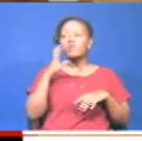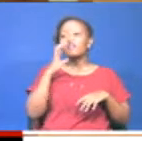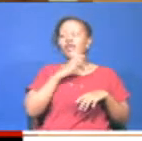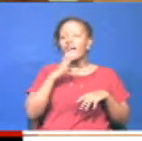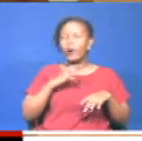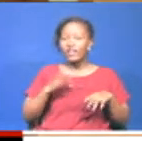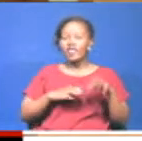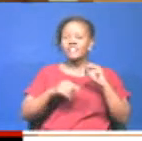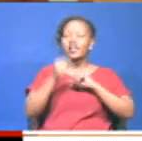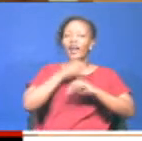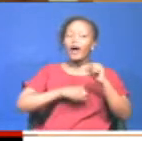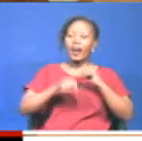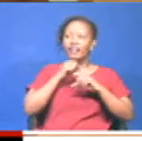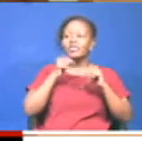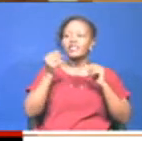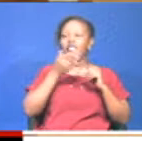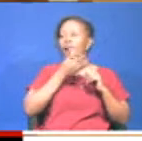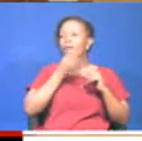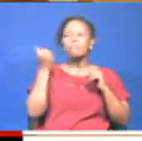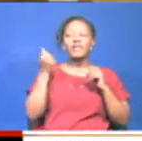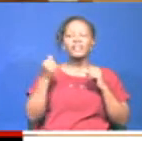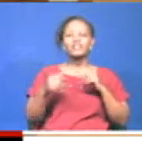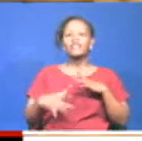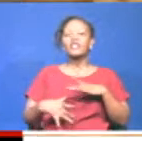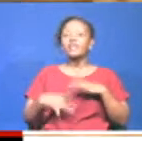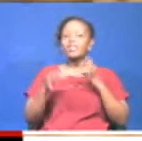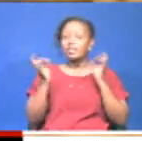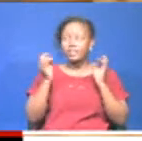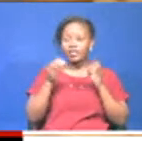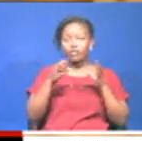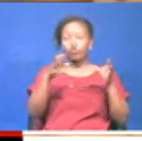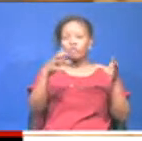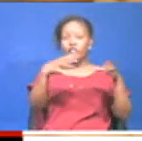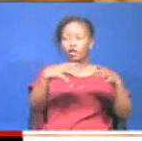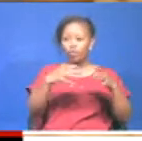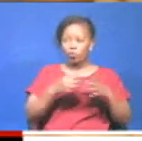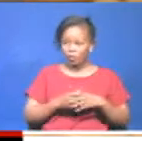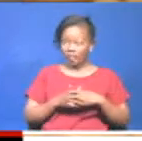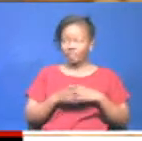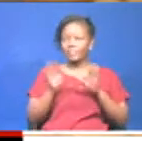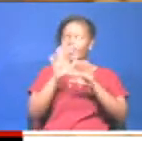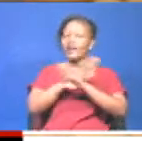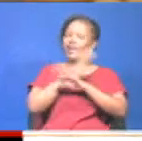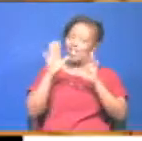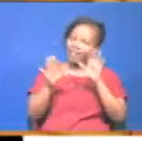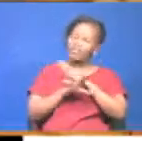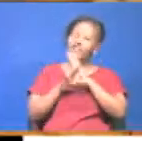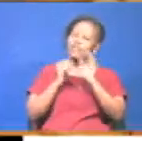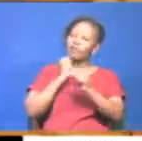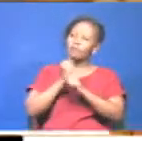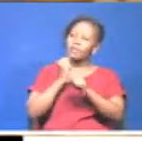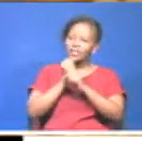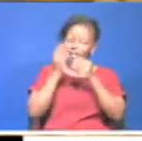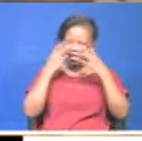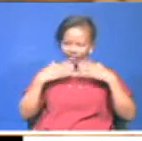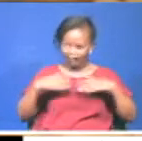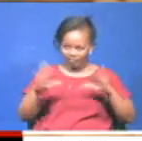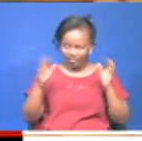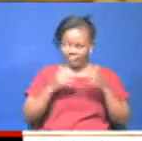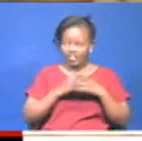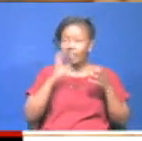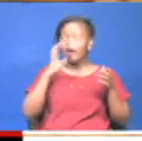best interests of the community. Yote yamefanywa, wazee wale wamefika